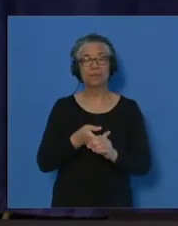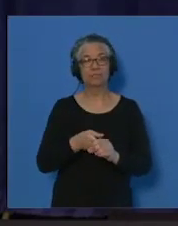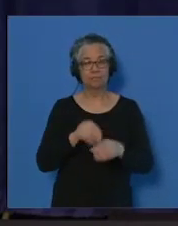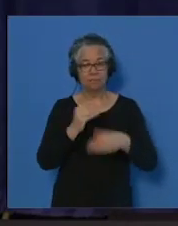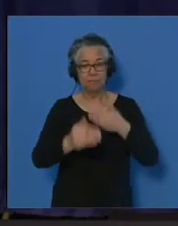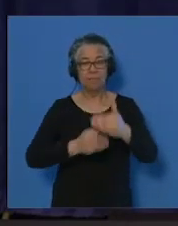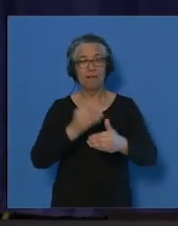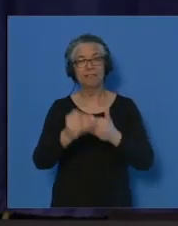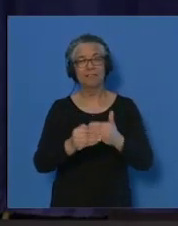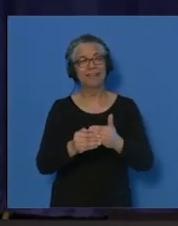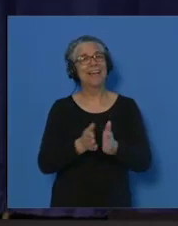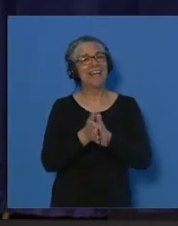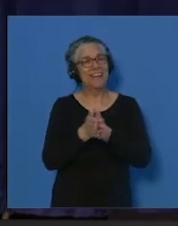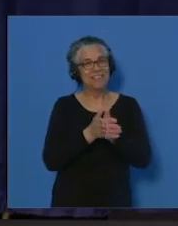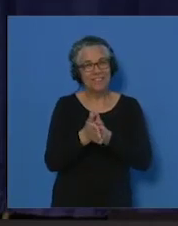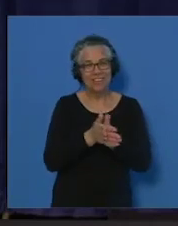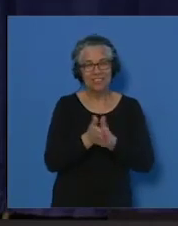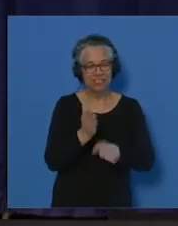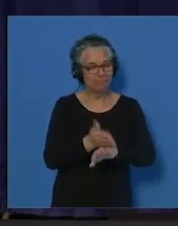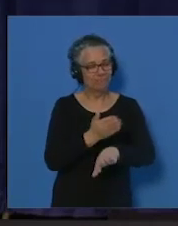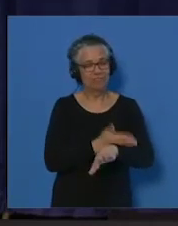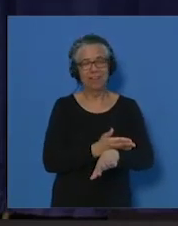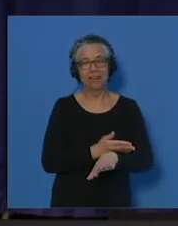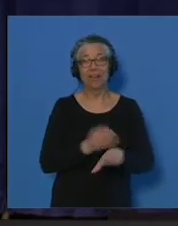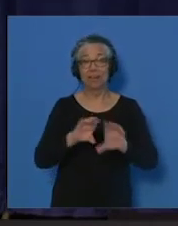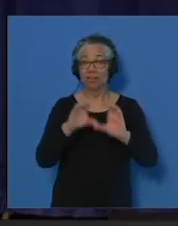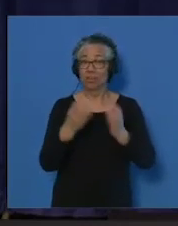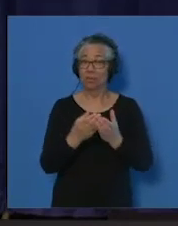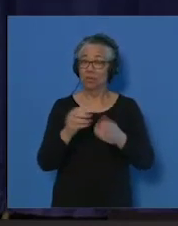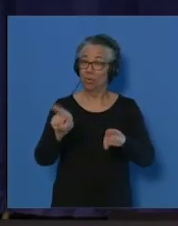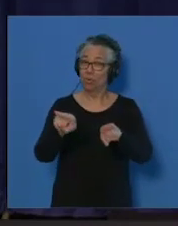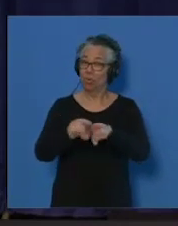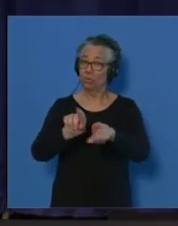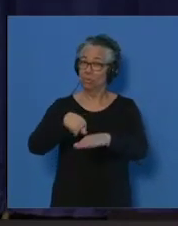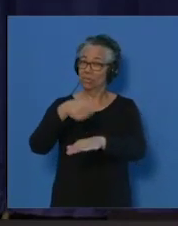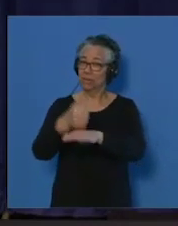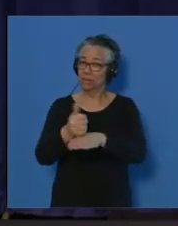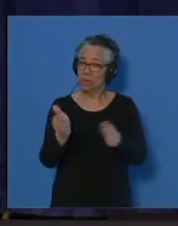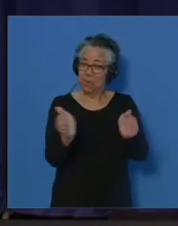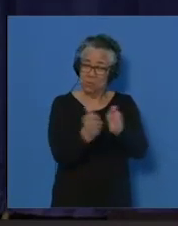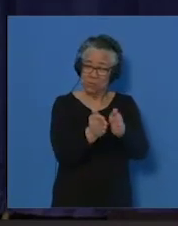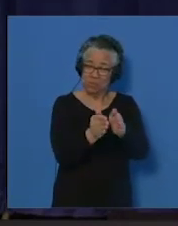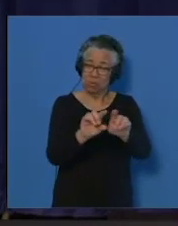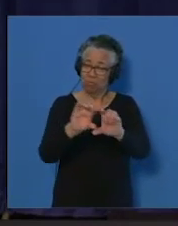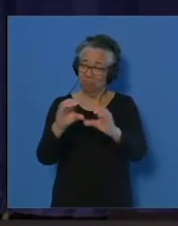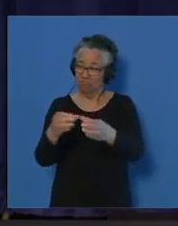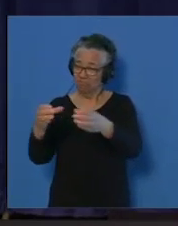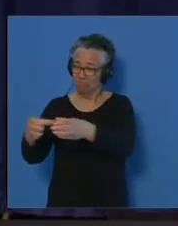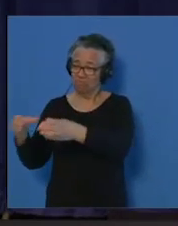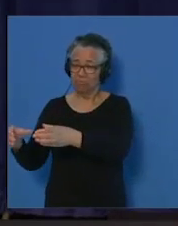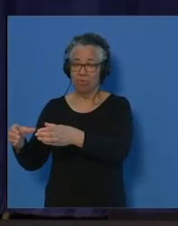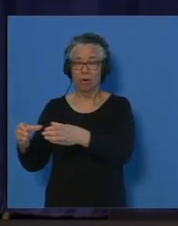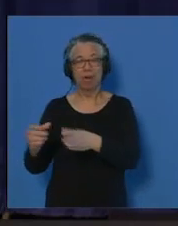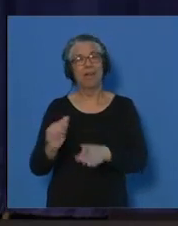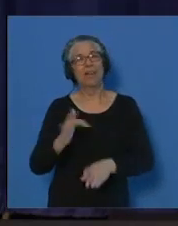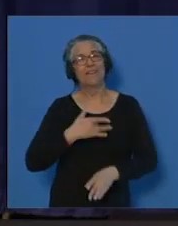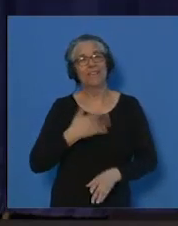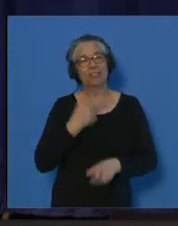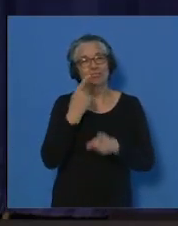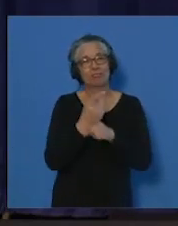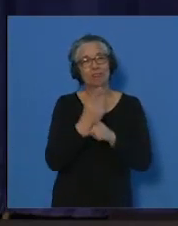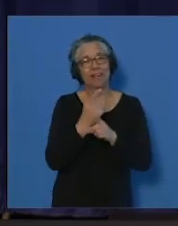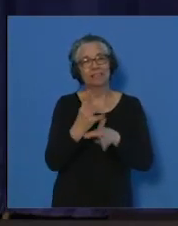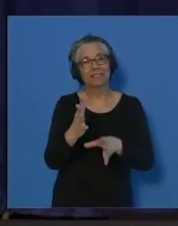and increase efficiency, the committee may also establish various subcommittees as it deems appropriate to arrive at the